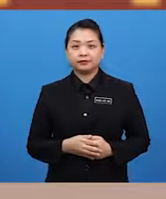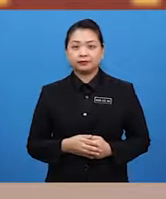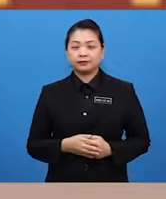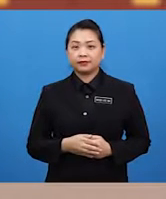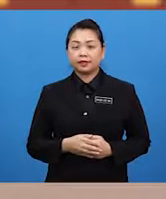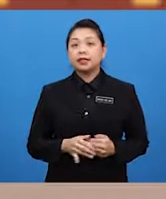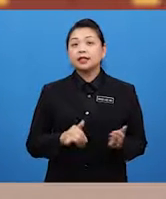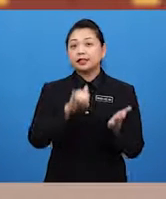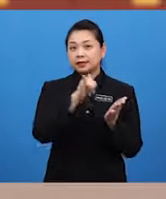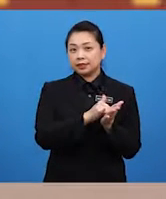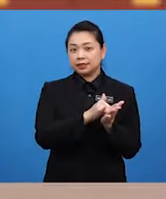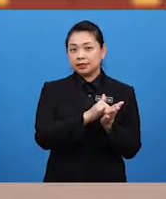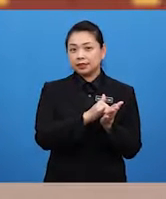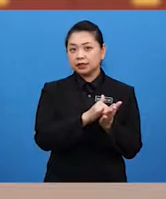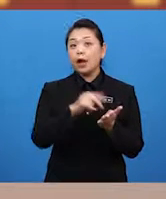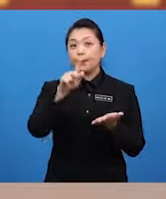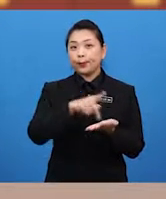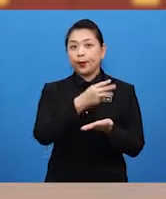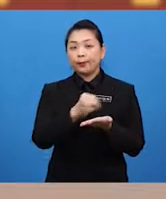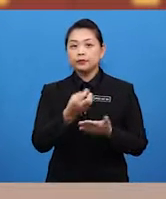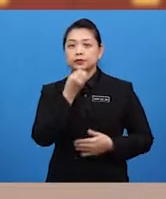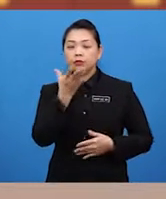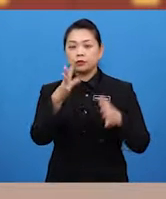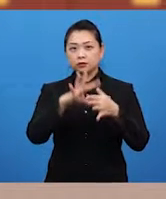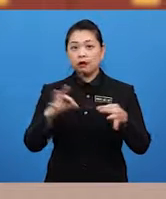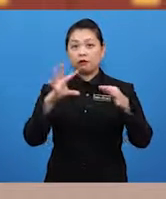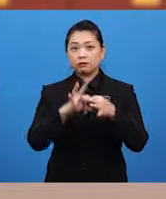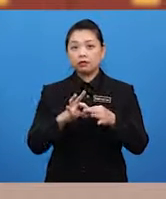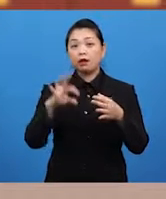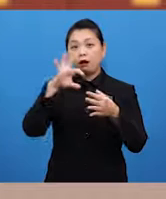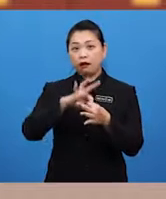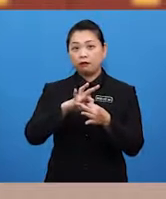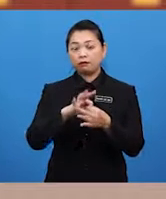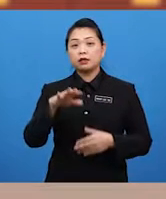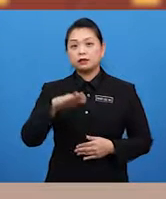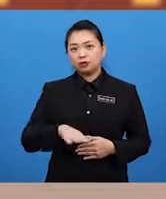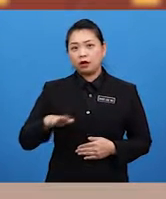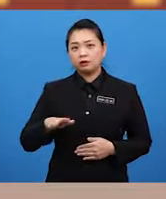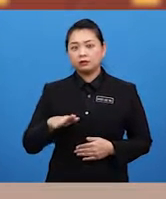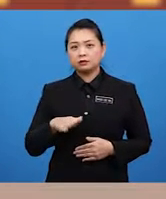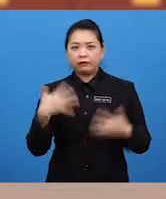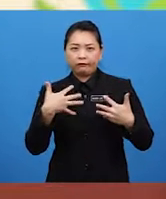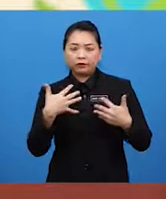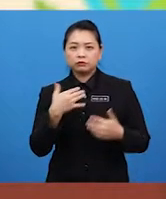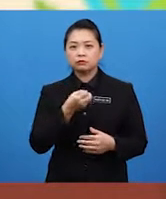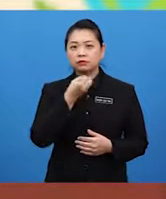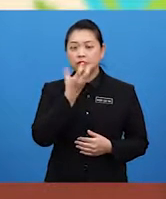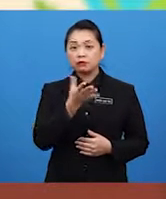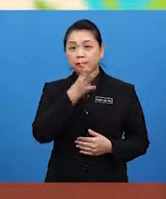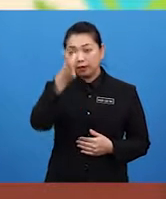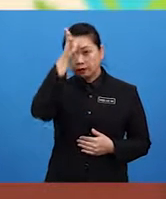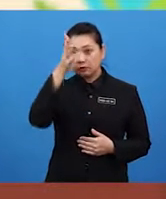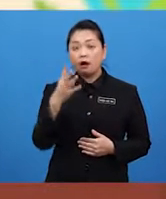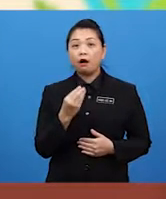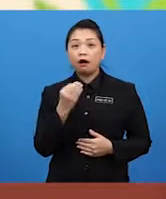This particular poem tells the story of a child who is afraid to tell the parent about his result. Instead of